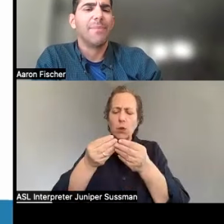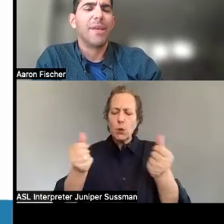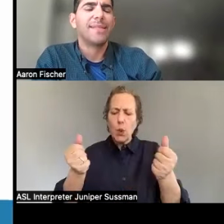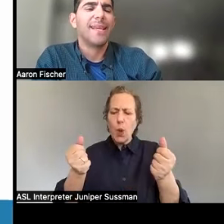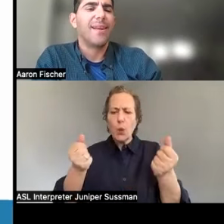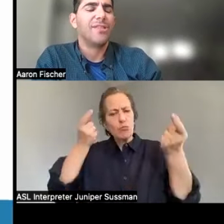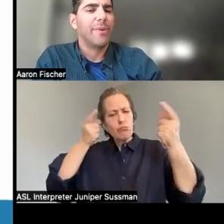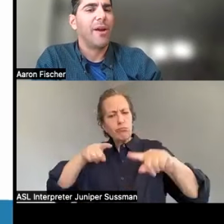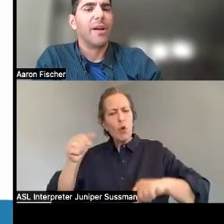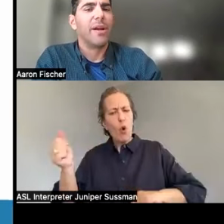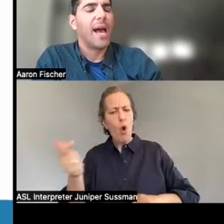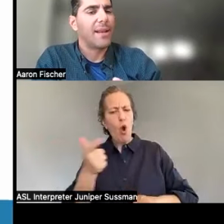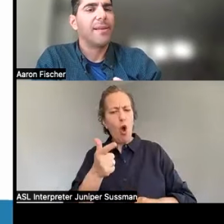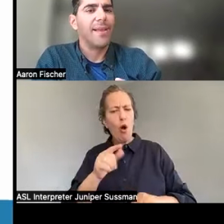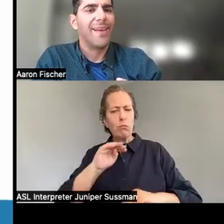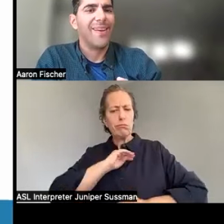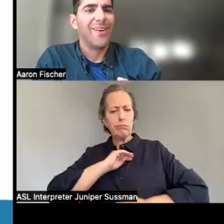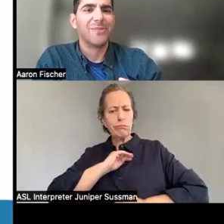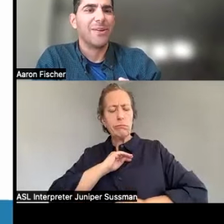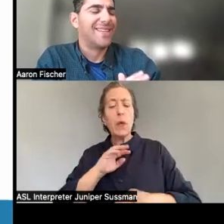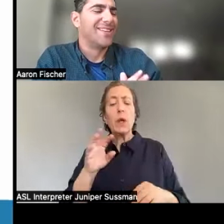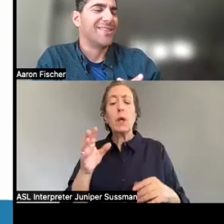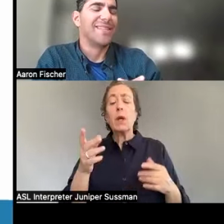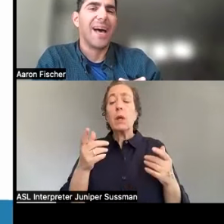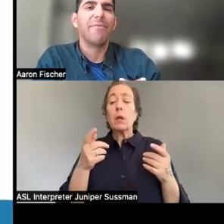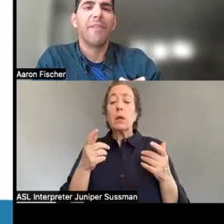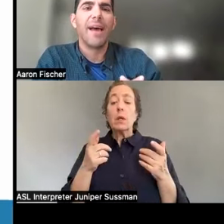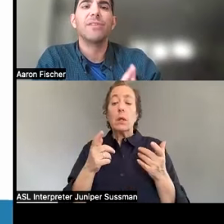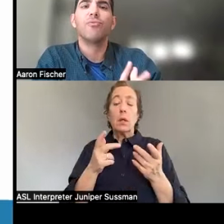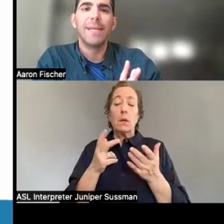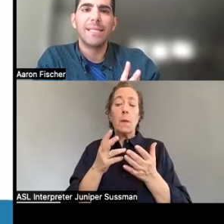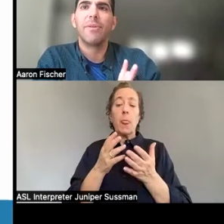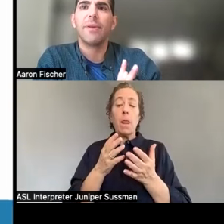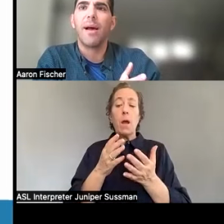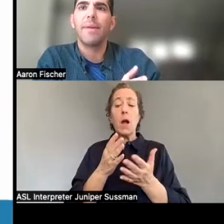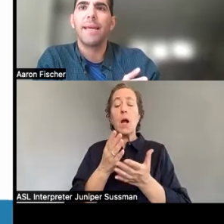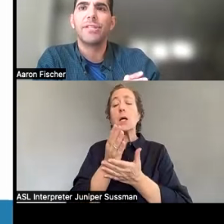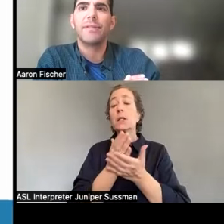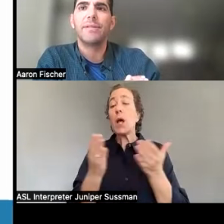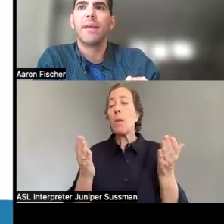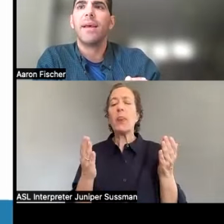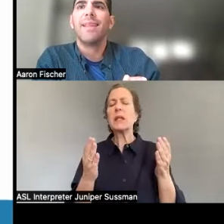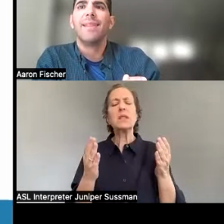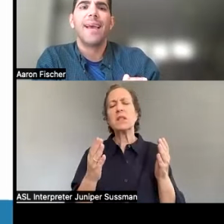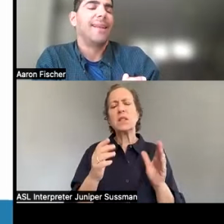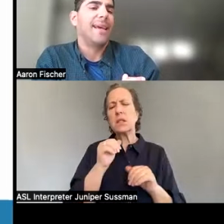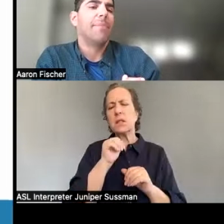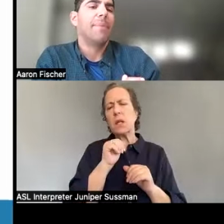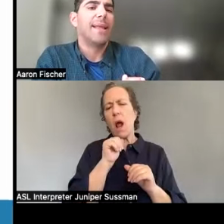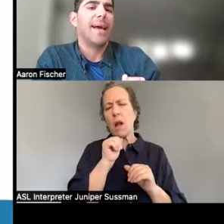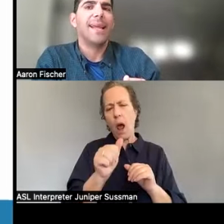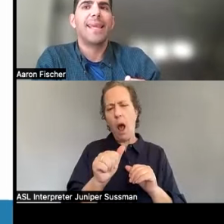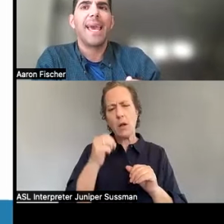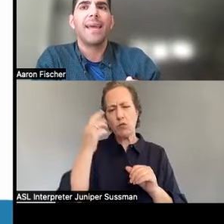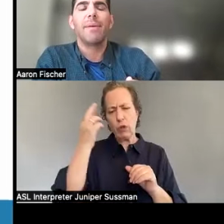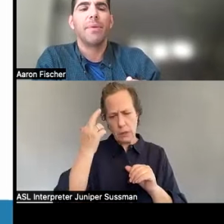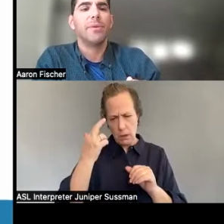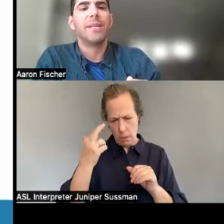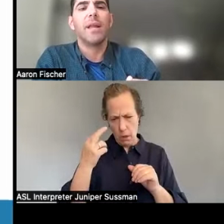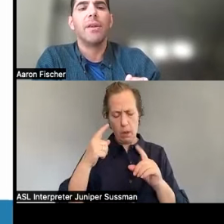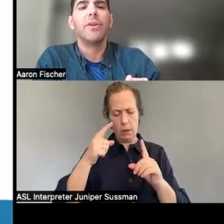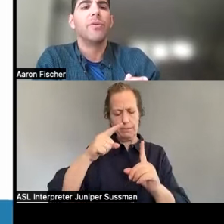Again, some things that generally are not, in our experience, does not fly as reasonable accommodations. The idea being that it